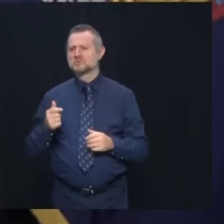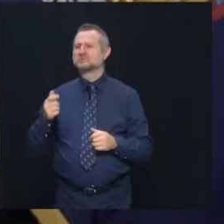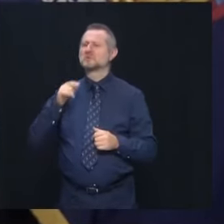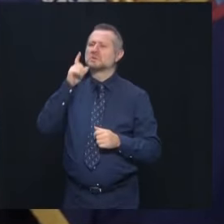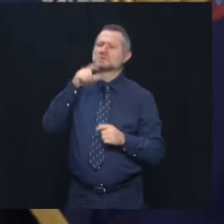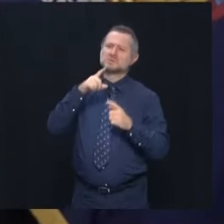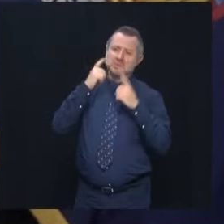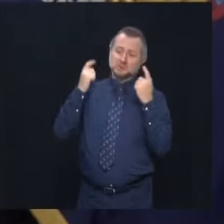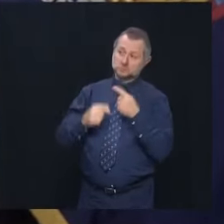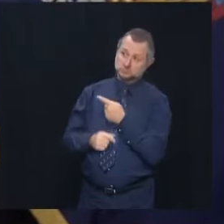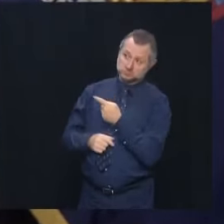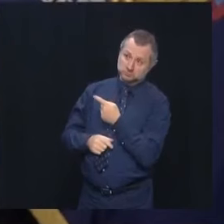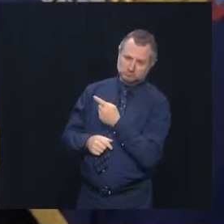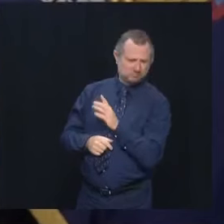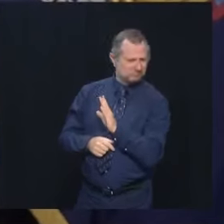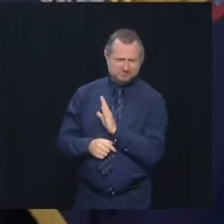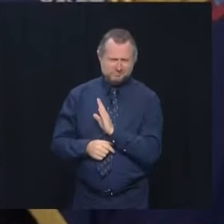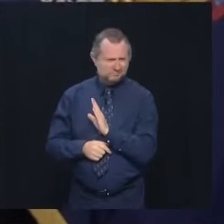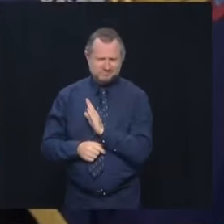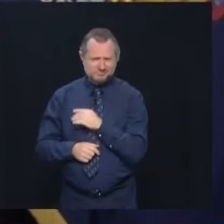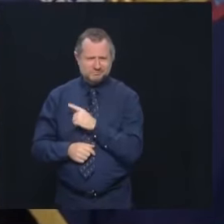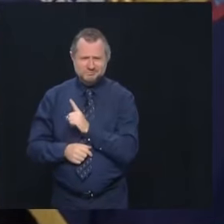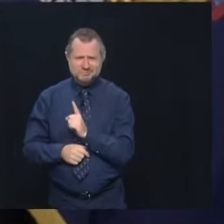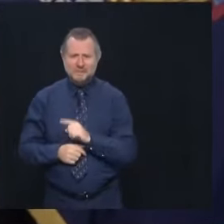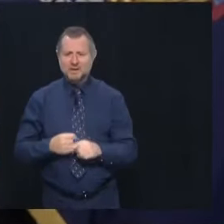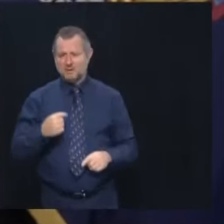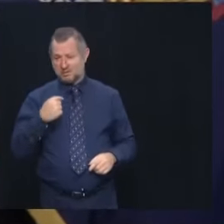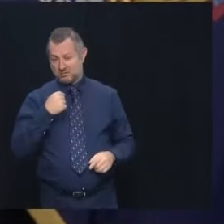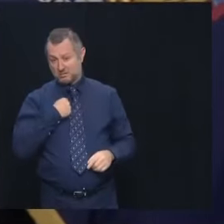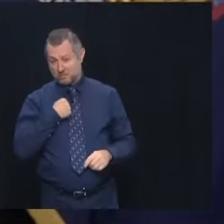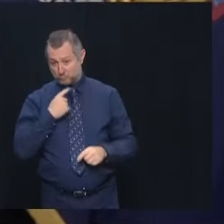where I should wear a mask, I do wear a mask.